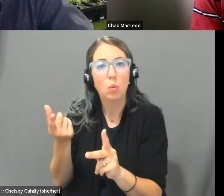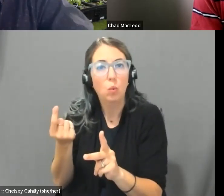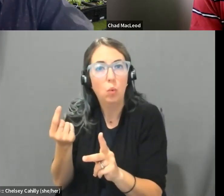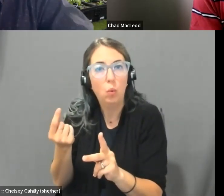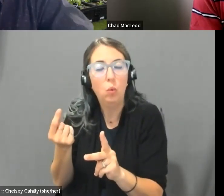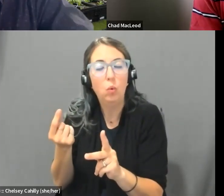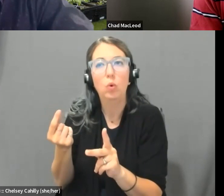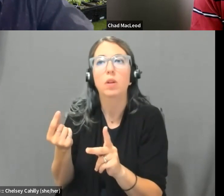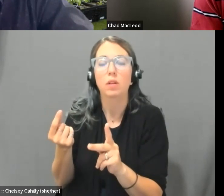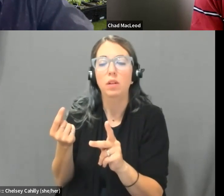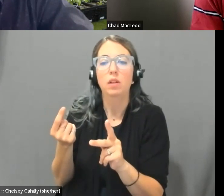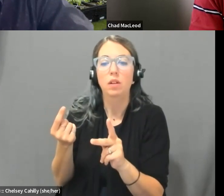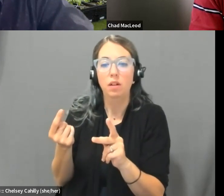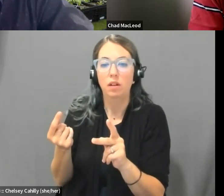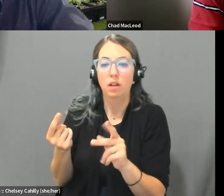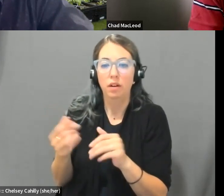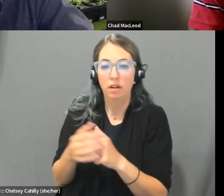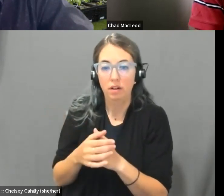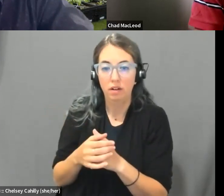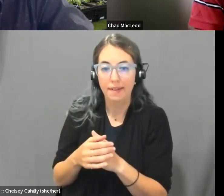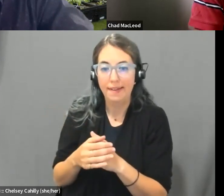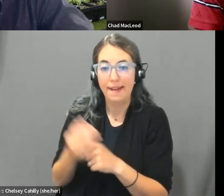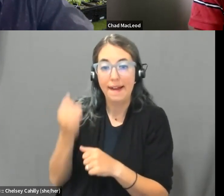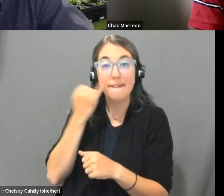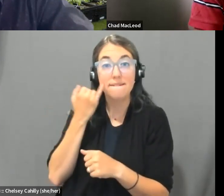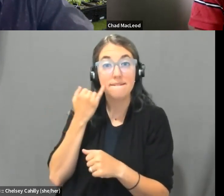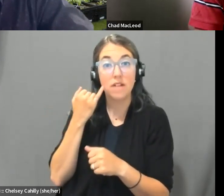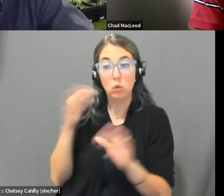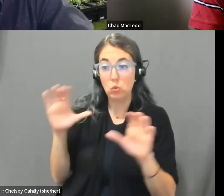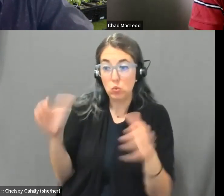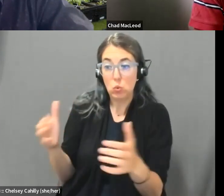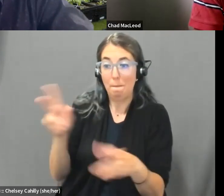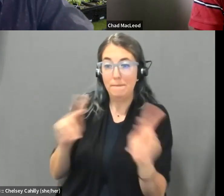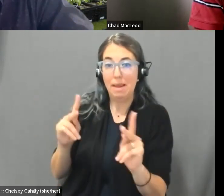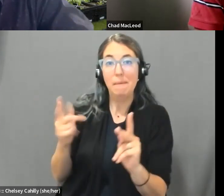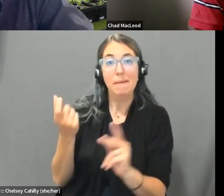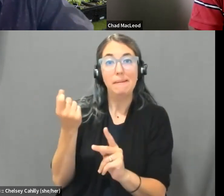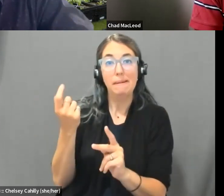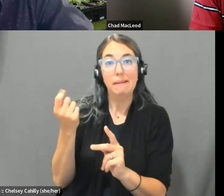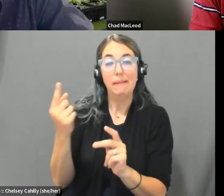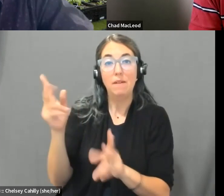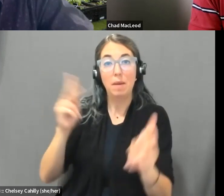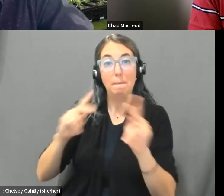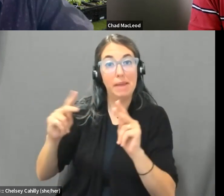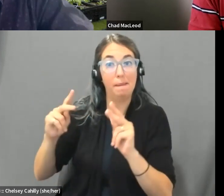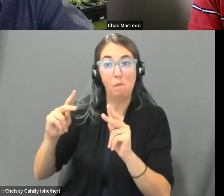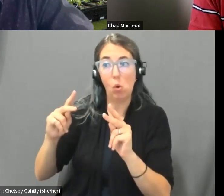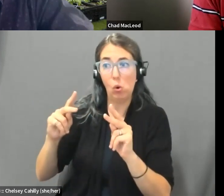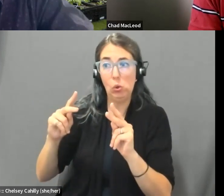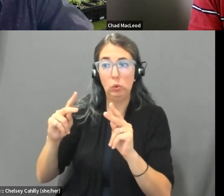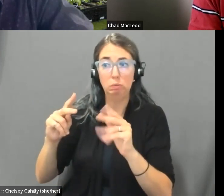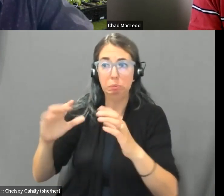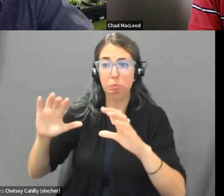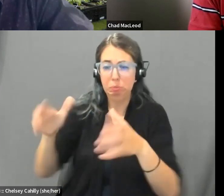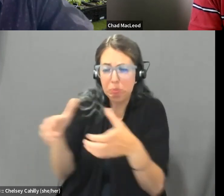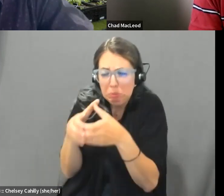population across any variable, there's less than 11 people within that subunit, we de-identify it totally, and we don't provide access